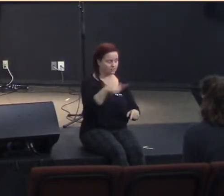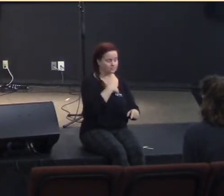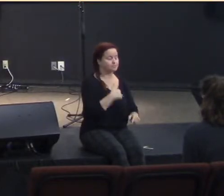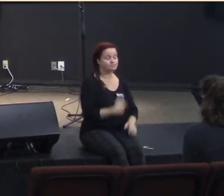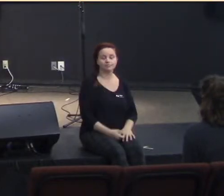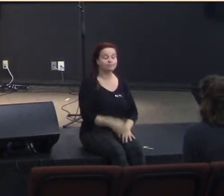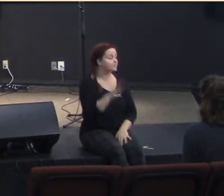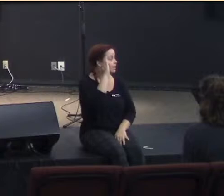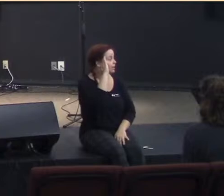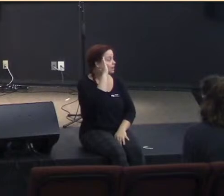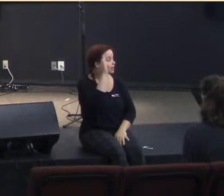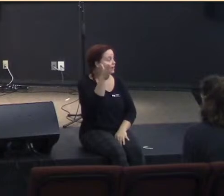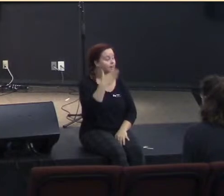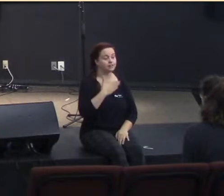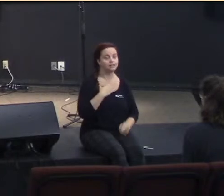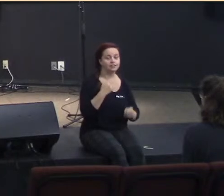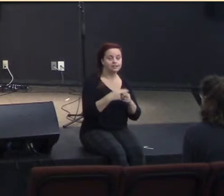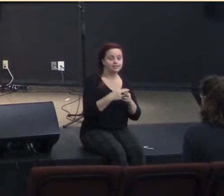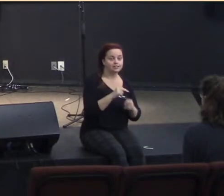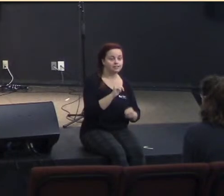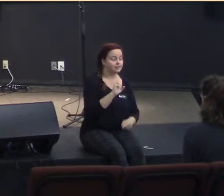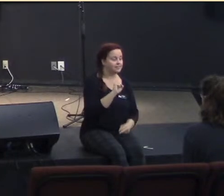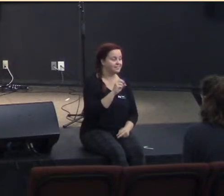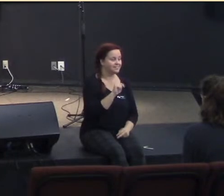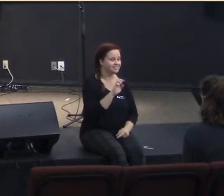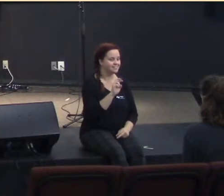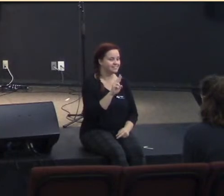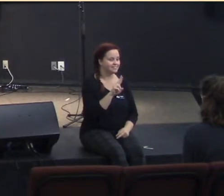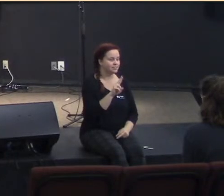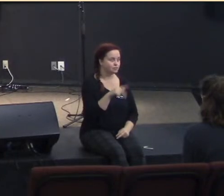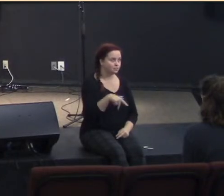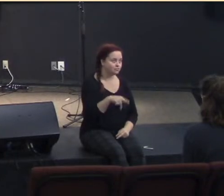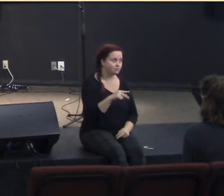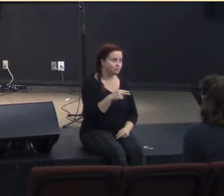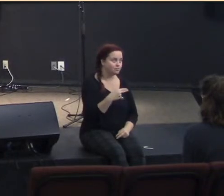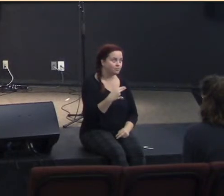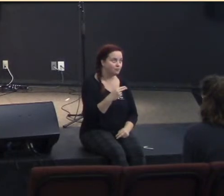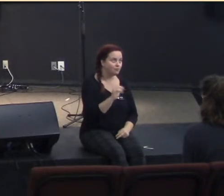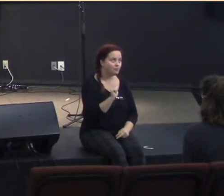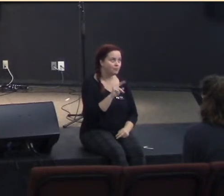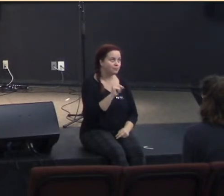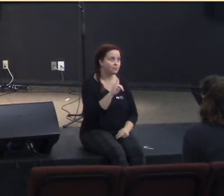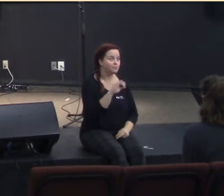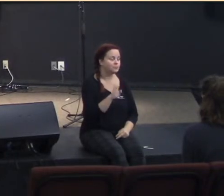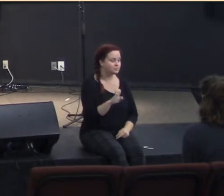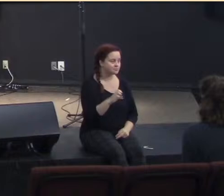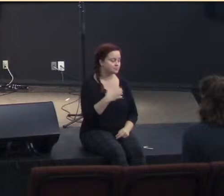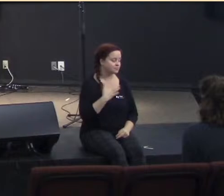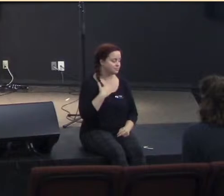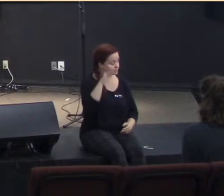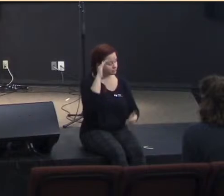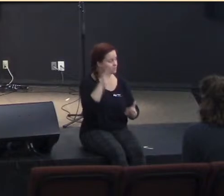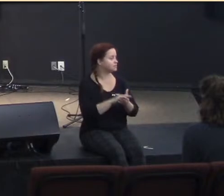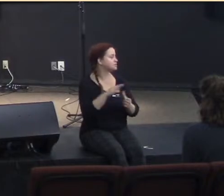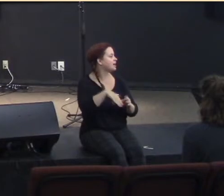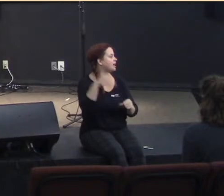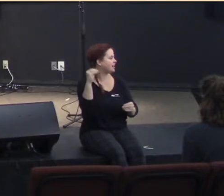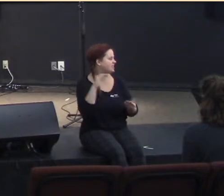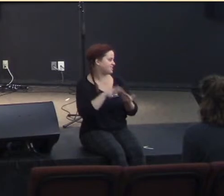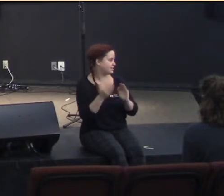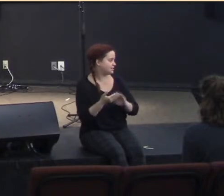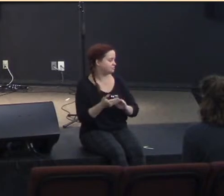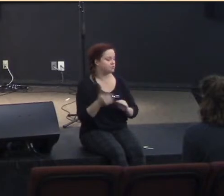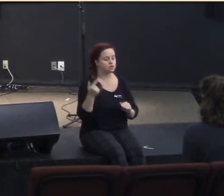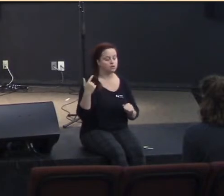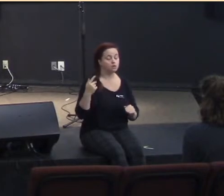Hi. My name is Stephanie Averbeck. My husband's David. He is out of town right now. We lead the children's